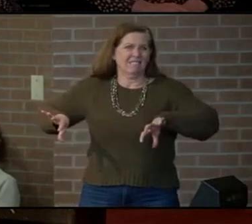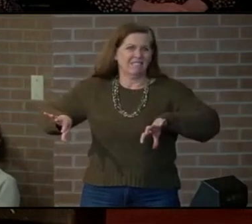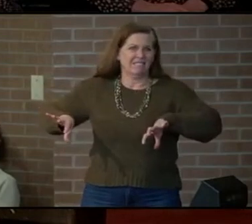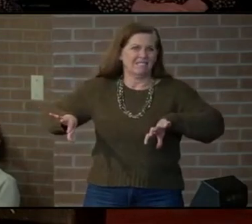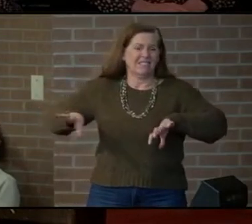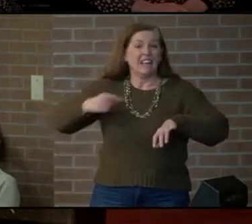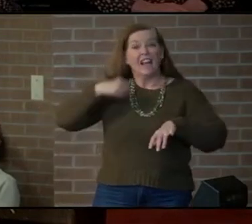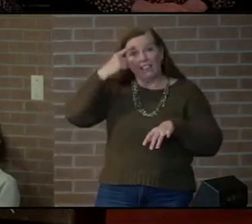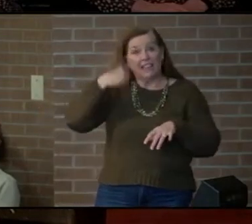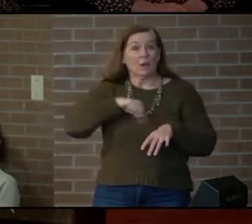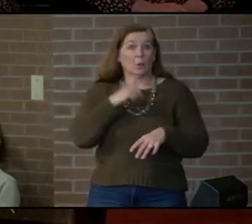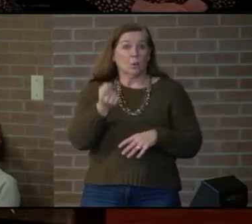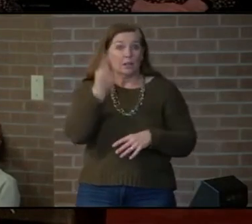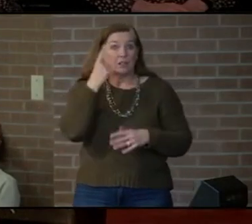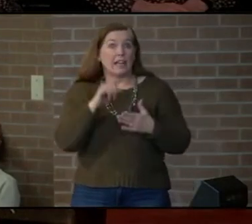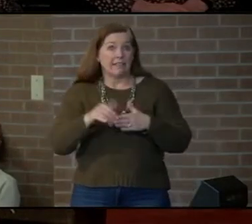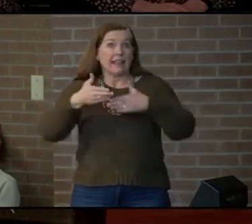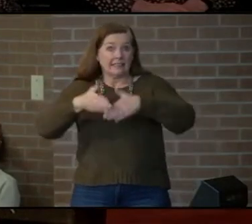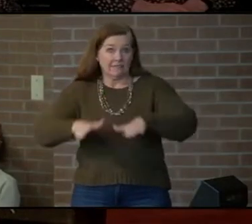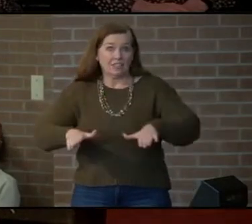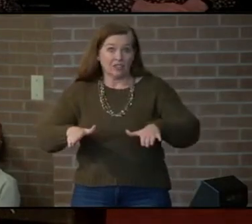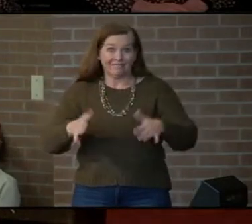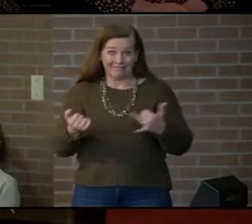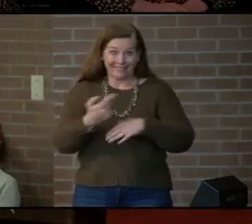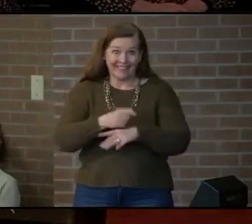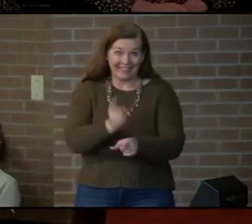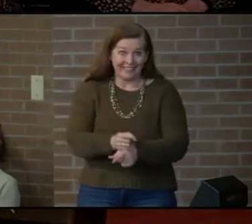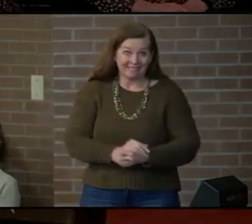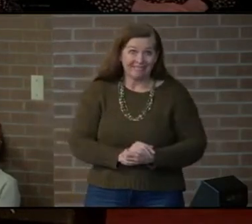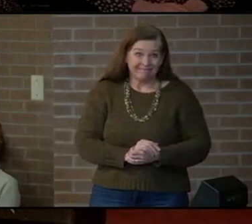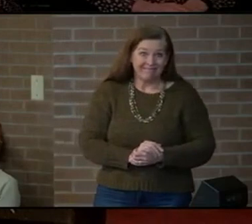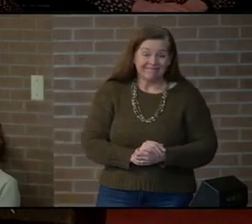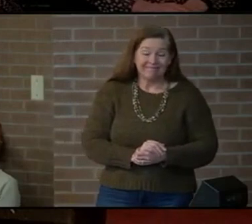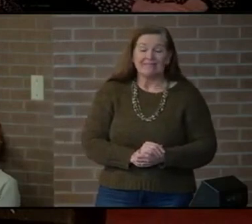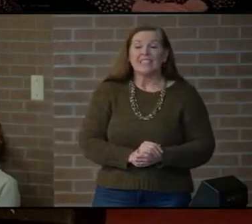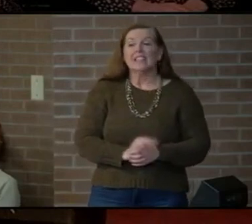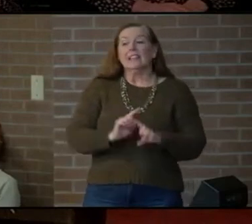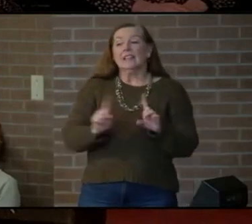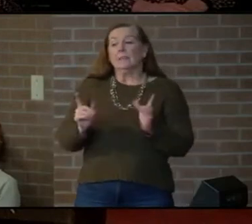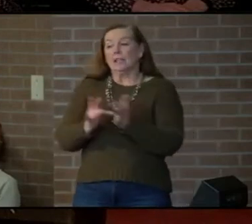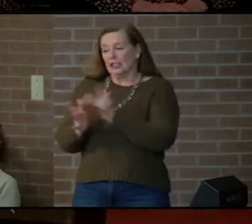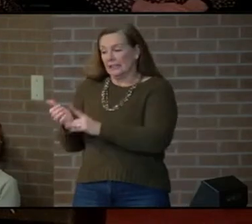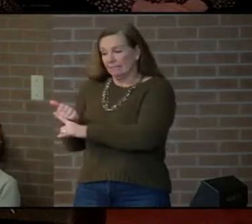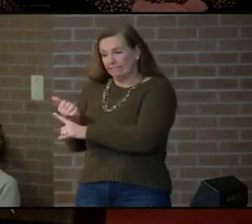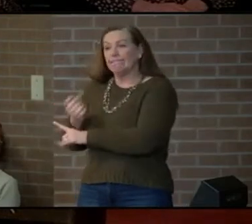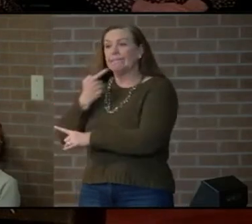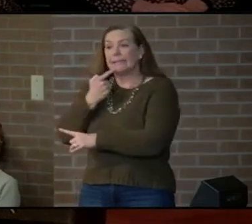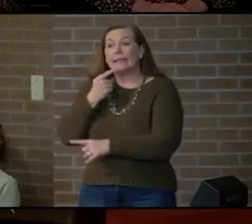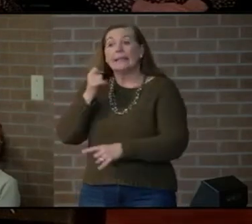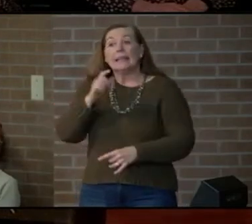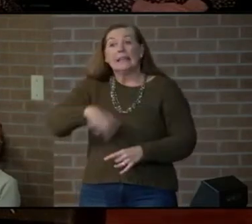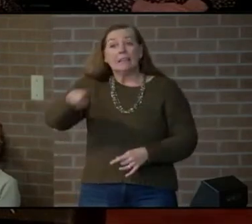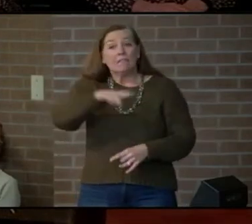And I think we understand division today, don't we? Yet Jesus said that if you